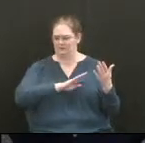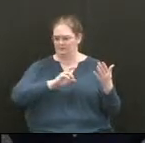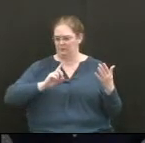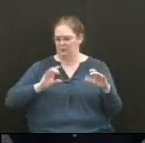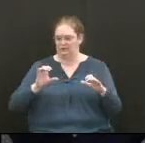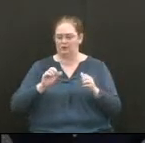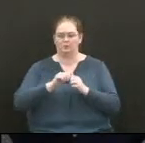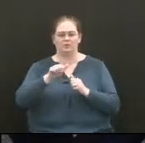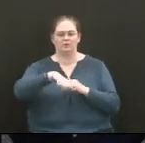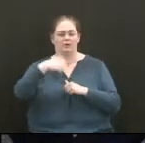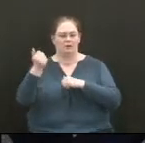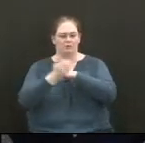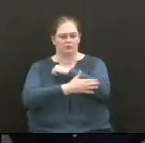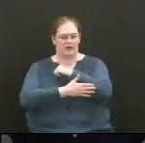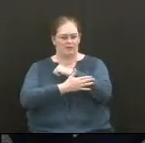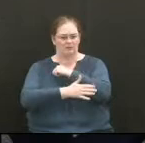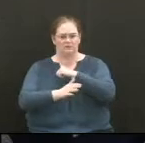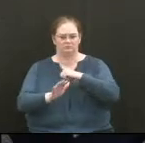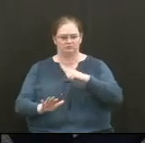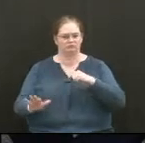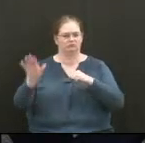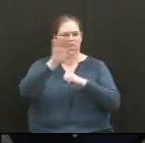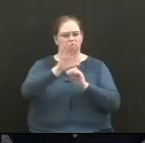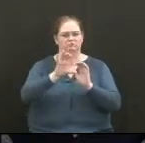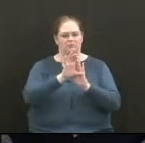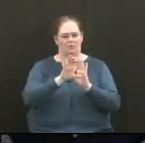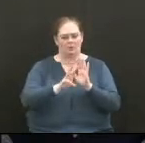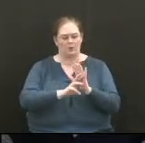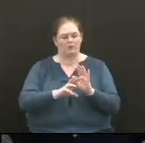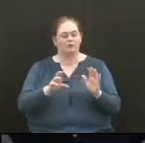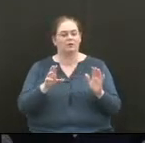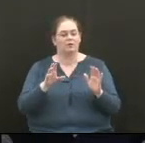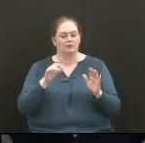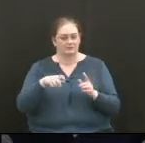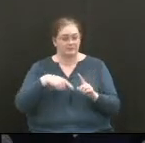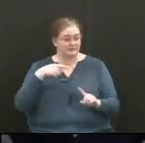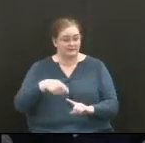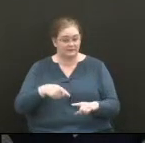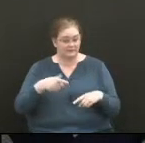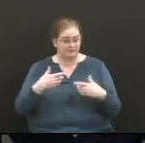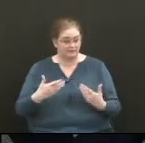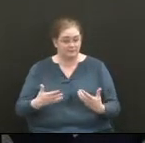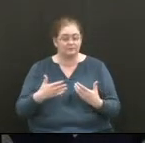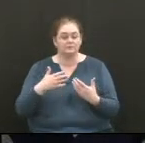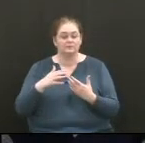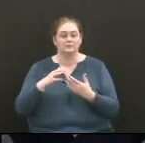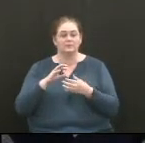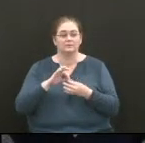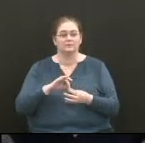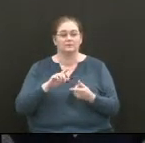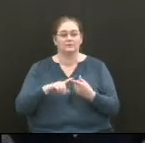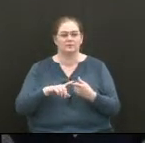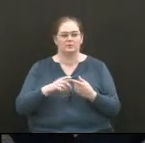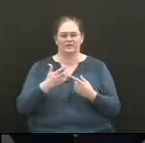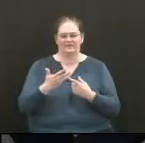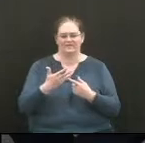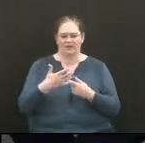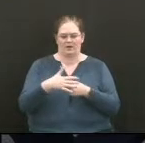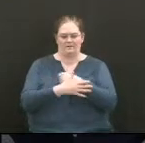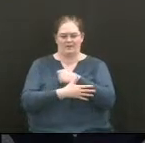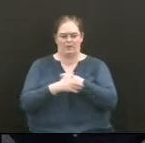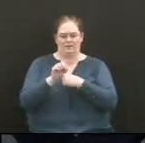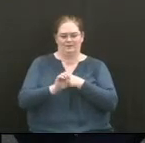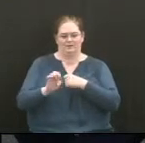with other counties across the Commonwealth. And that specifically has been with the five counties in